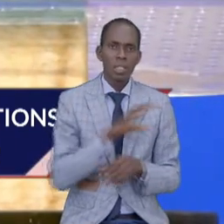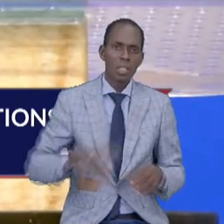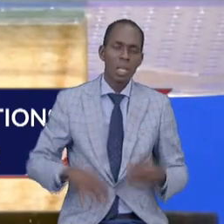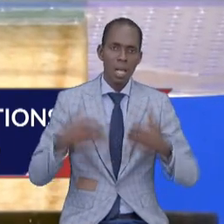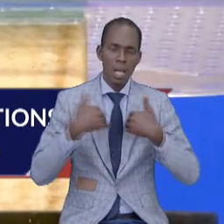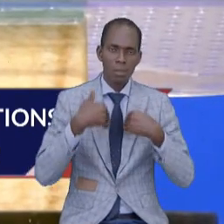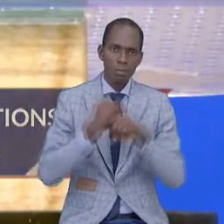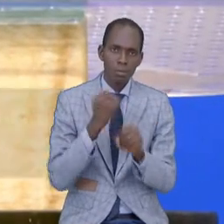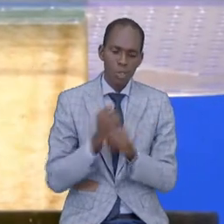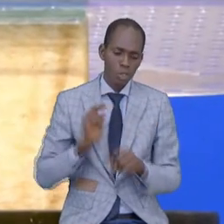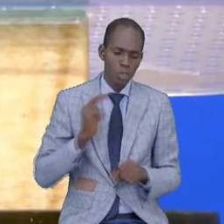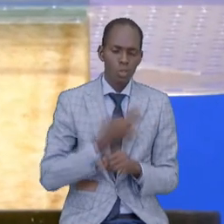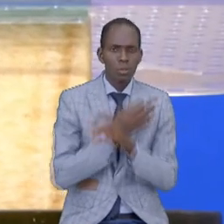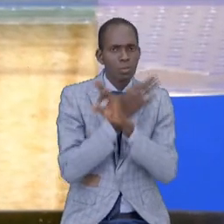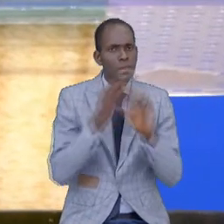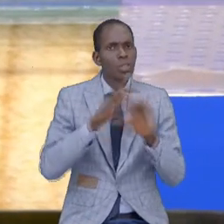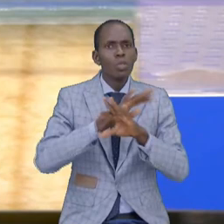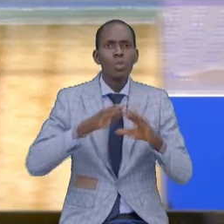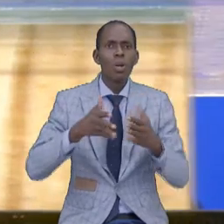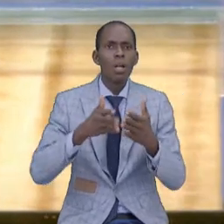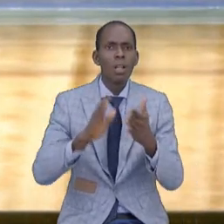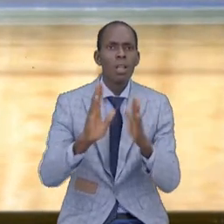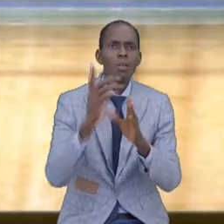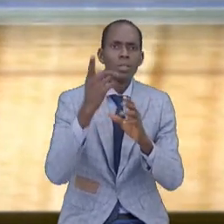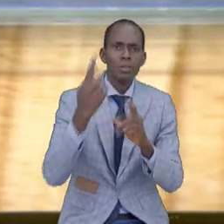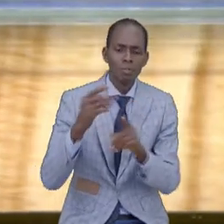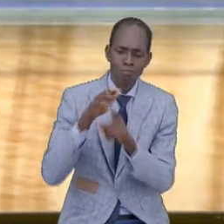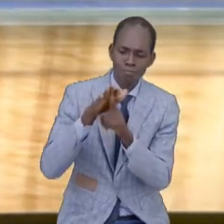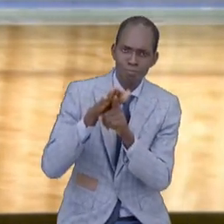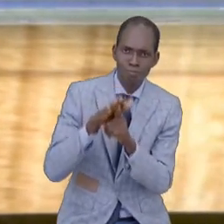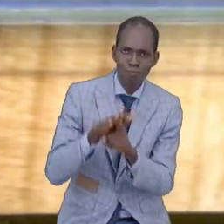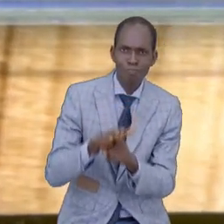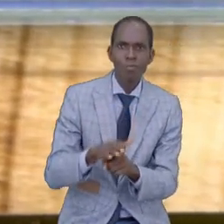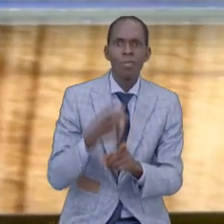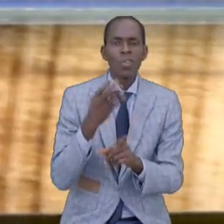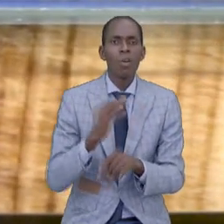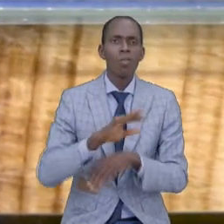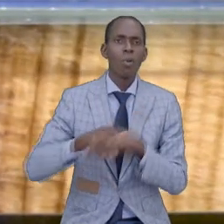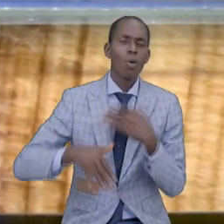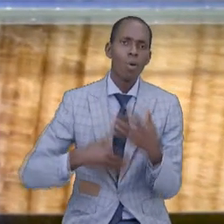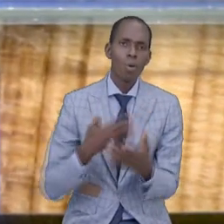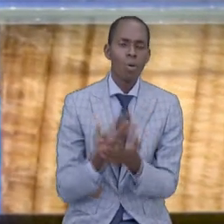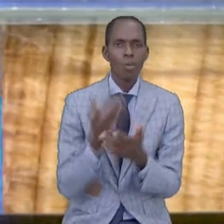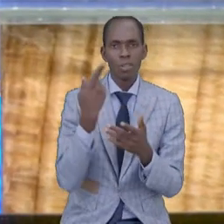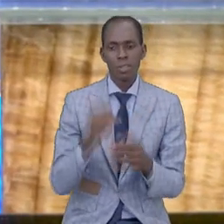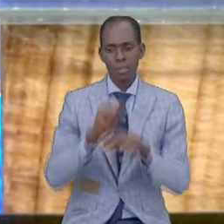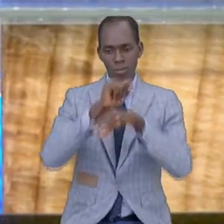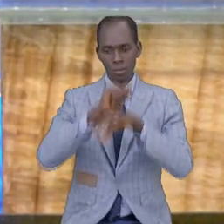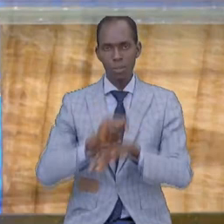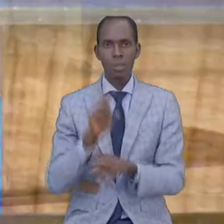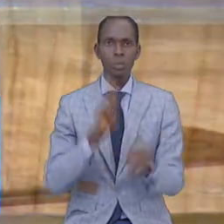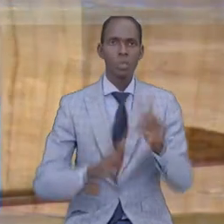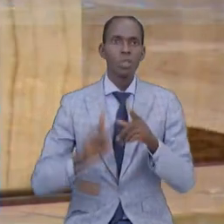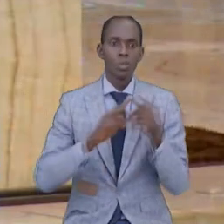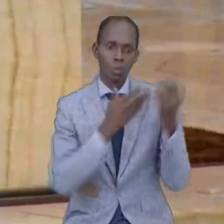free. Don't allow the pressure of those traditional people to bring you